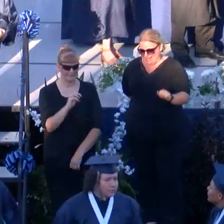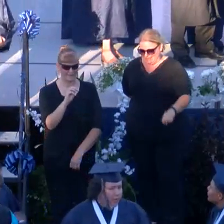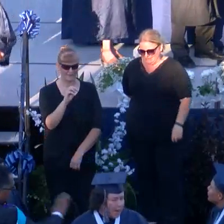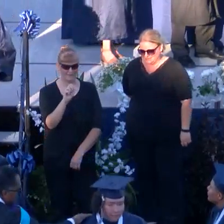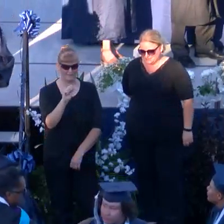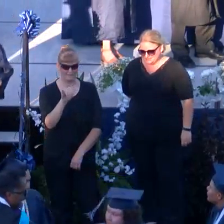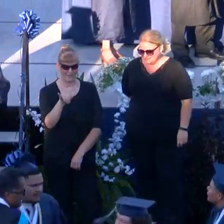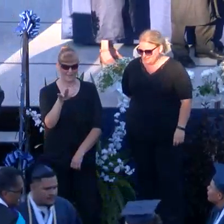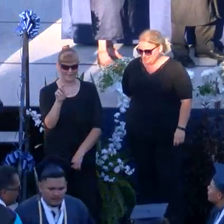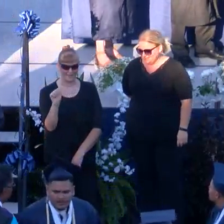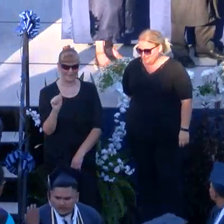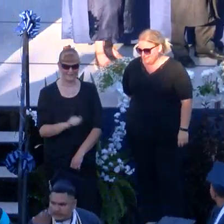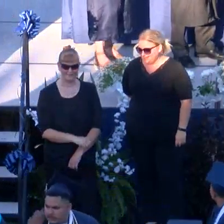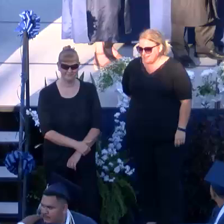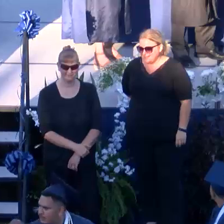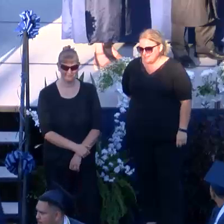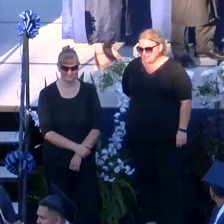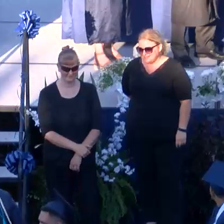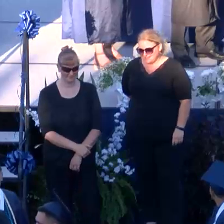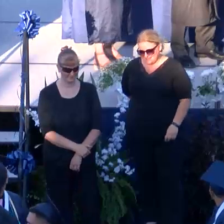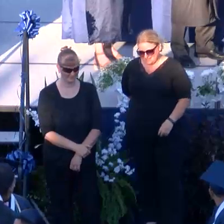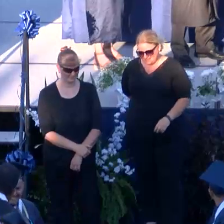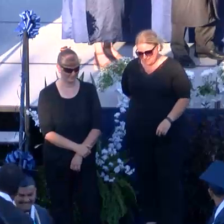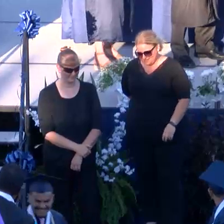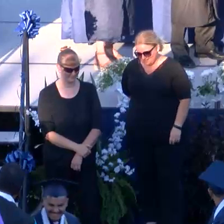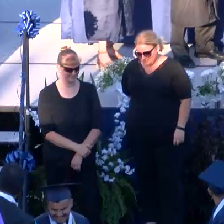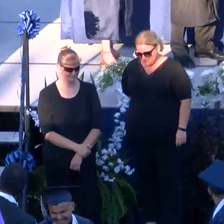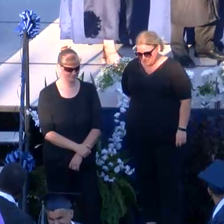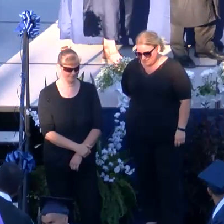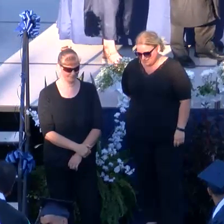Jane Hickman. Victor Cano.